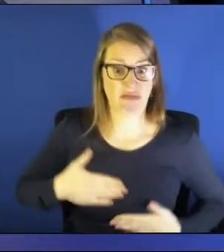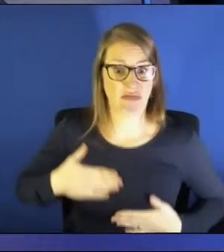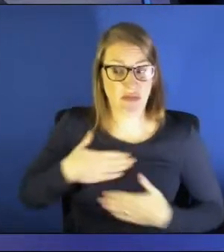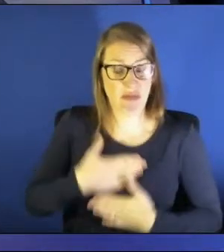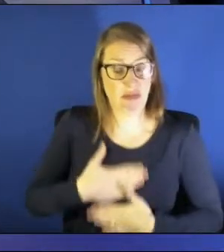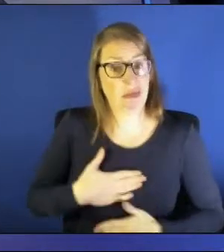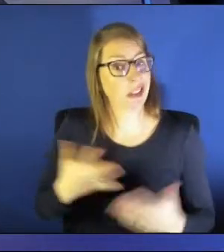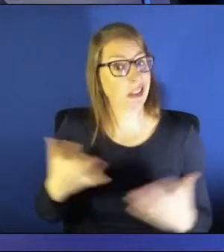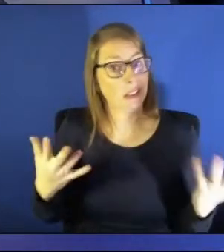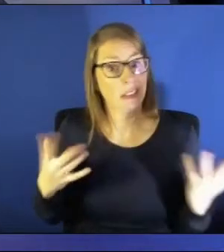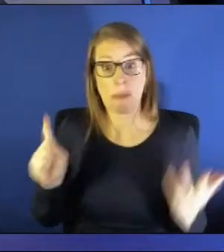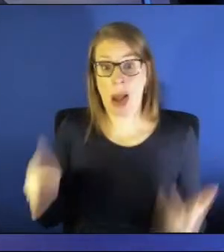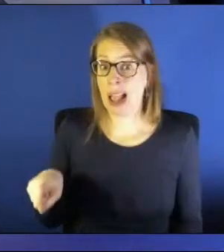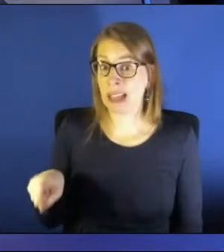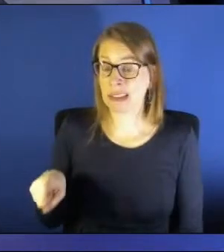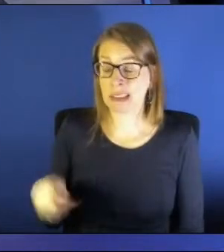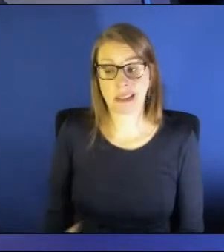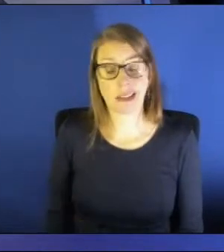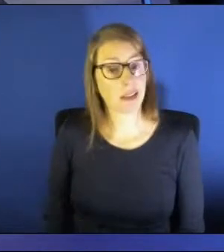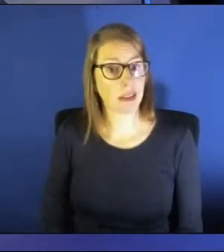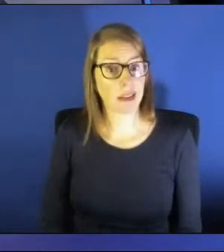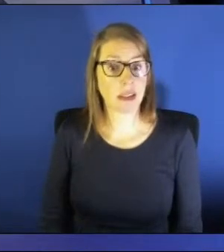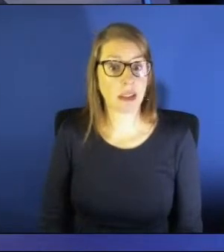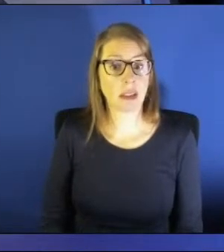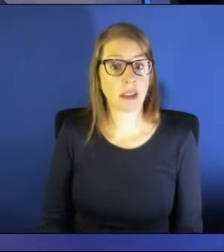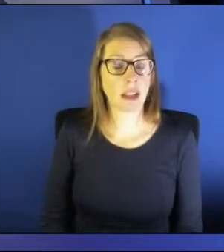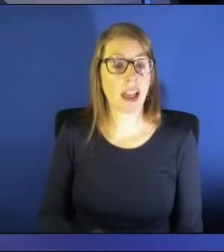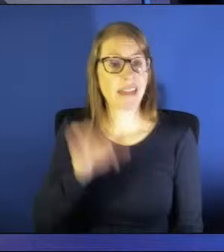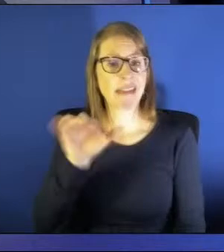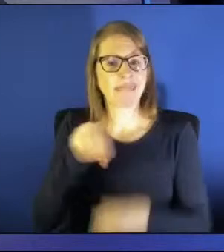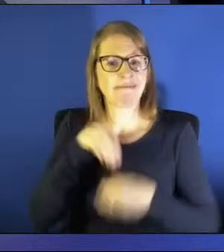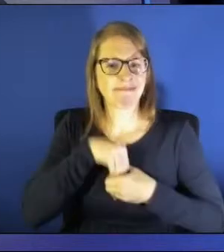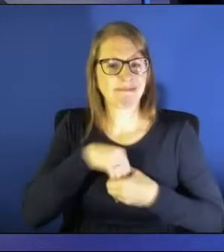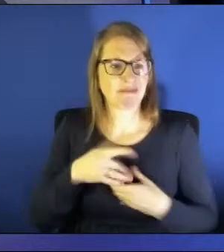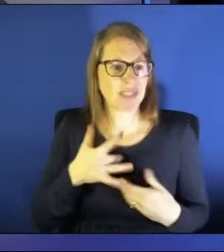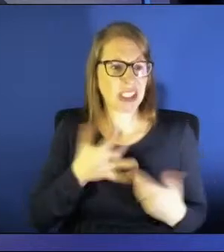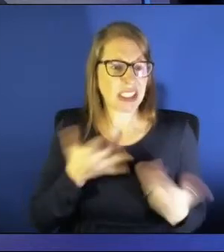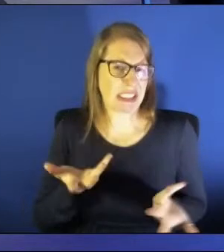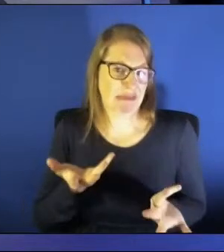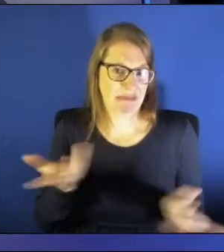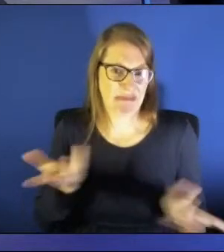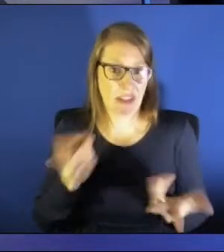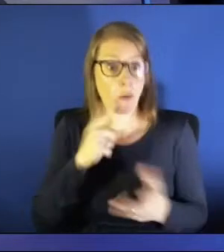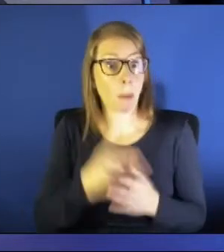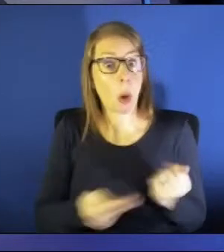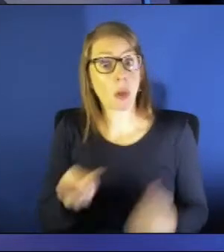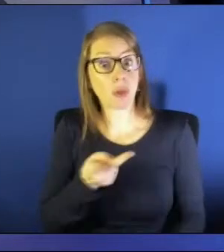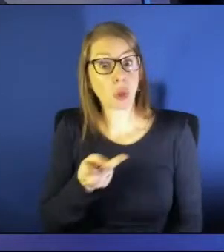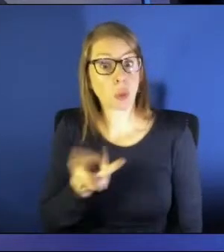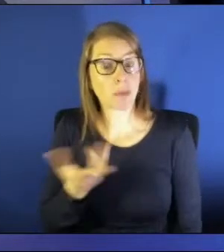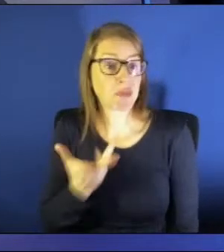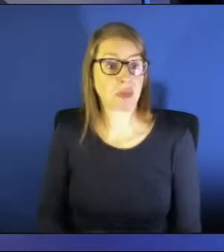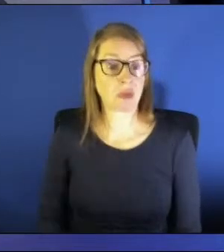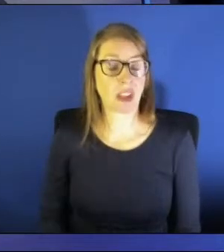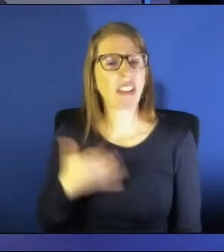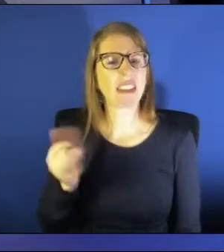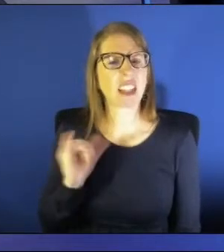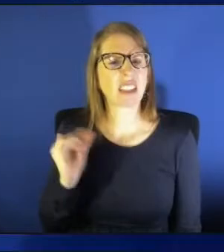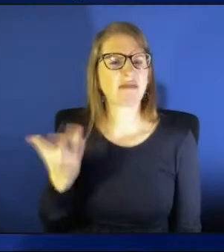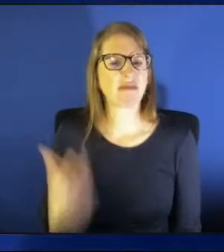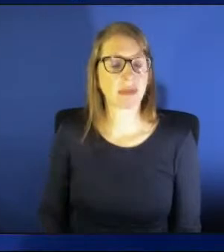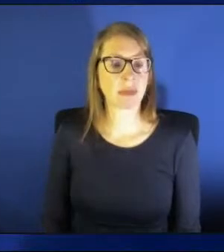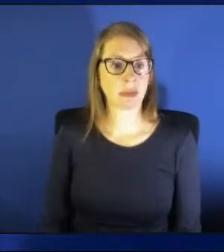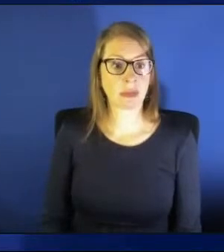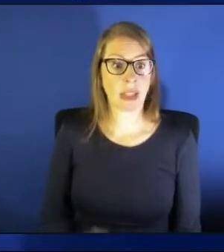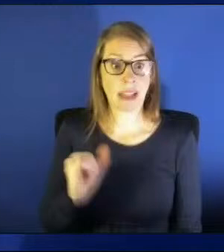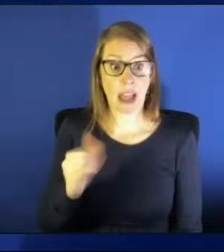this. What is that inside feeling for both of you? Yeah. Well, I would think that when I get the good feeling, it's